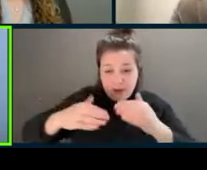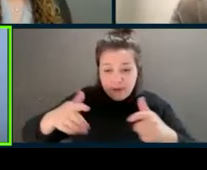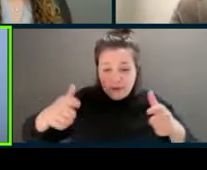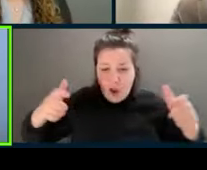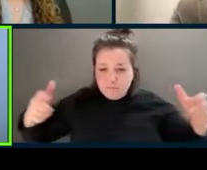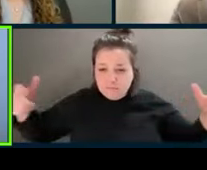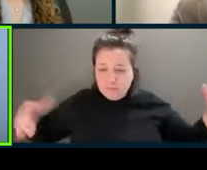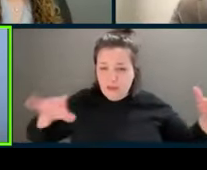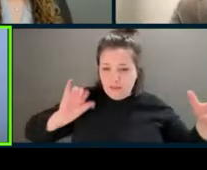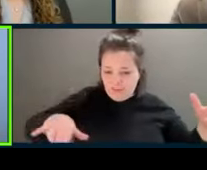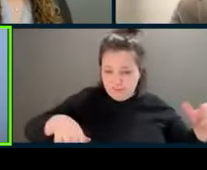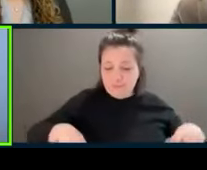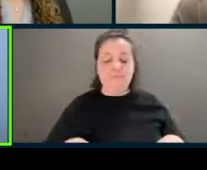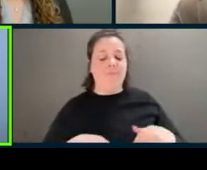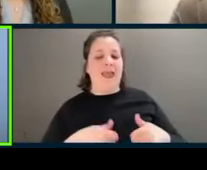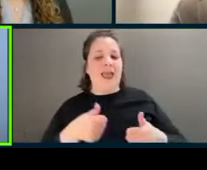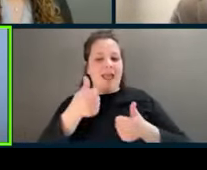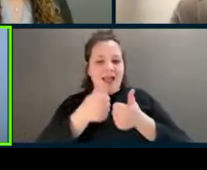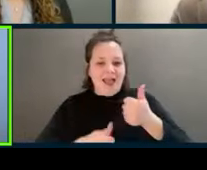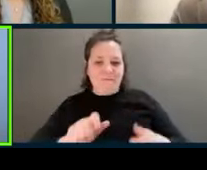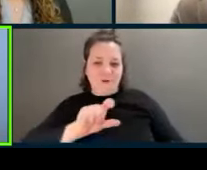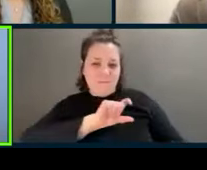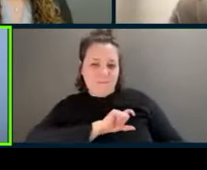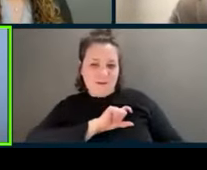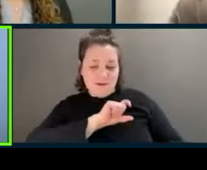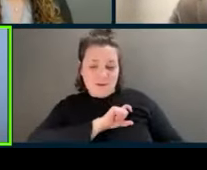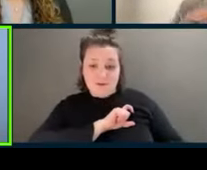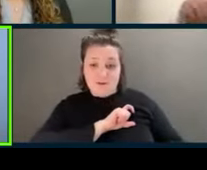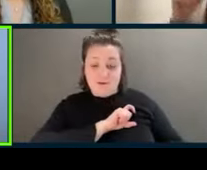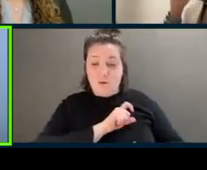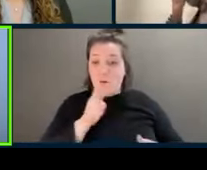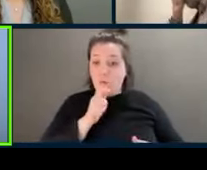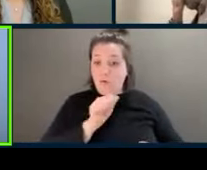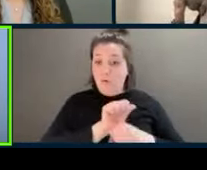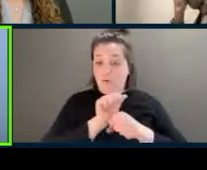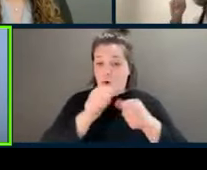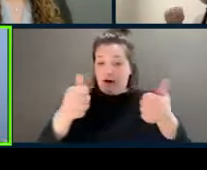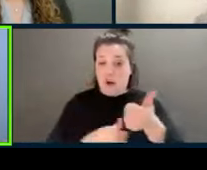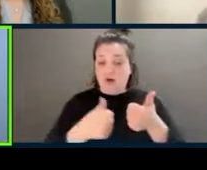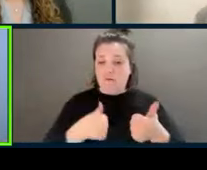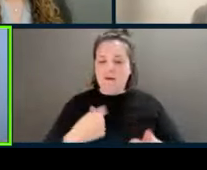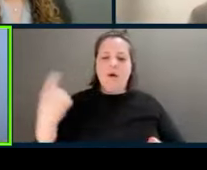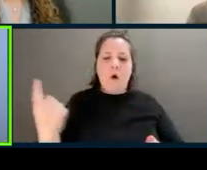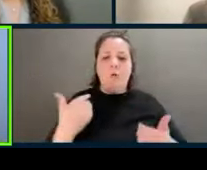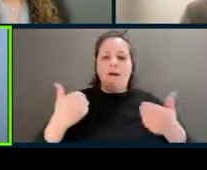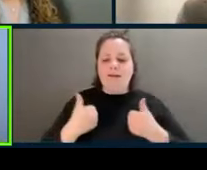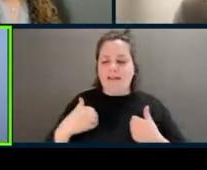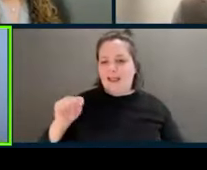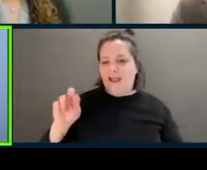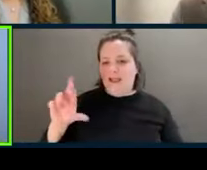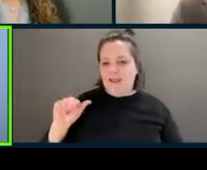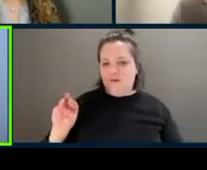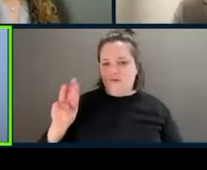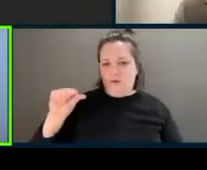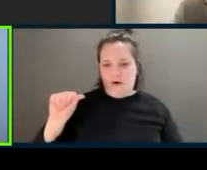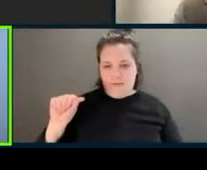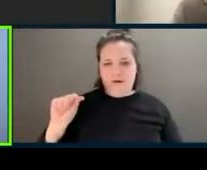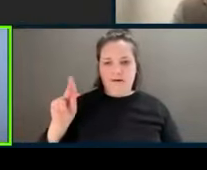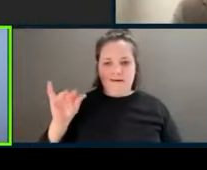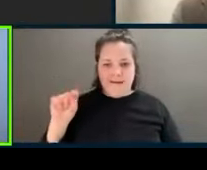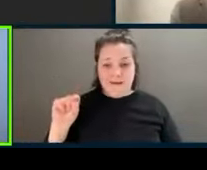me always carried a trauma kit. And the reason why is there were never enough bandages to go around when